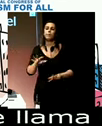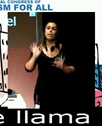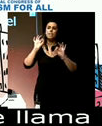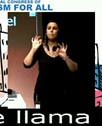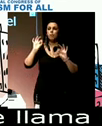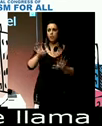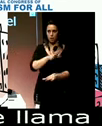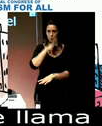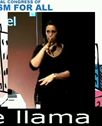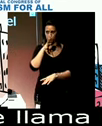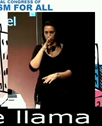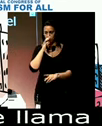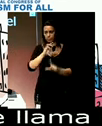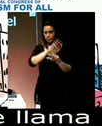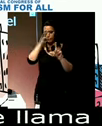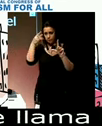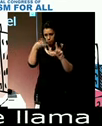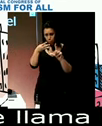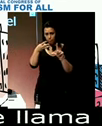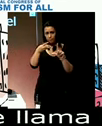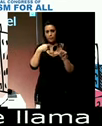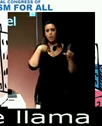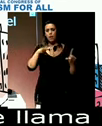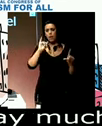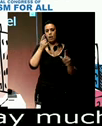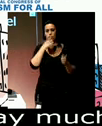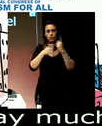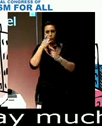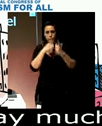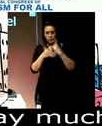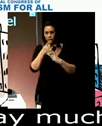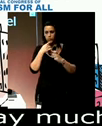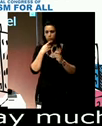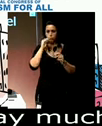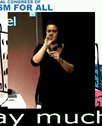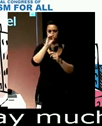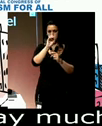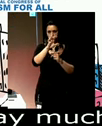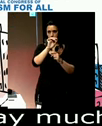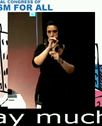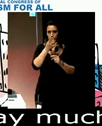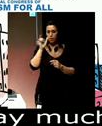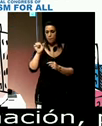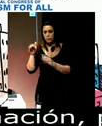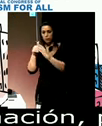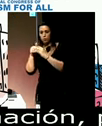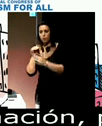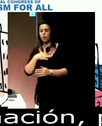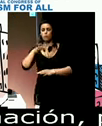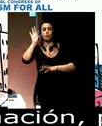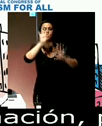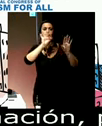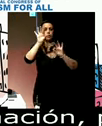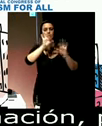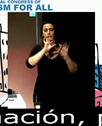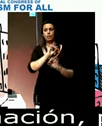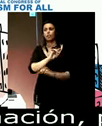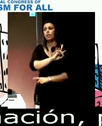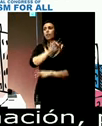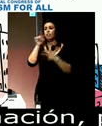with some features. We want to put together a lot of information just in